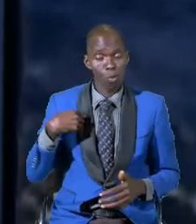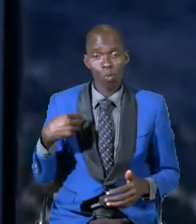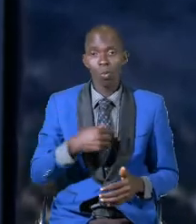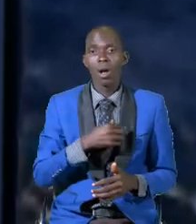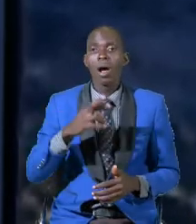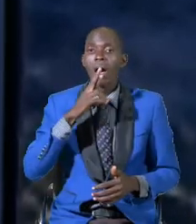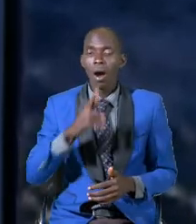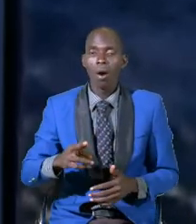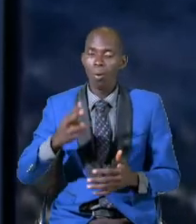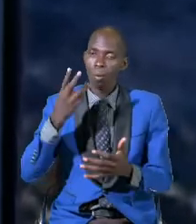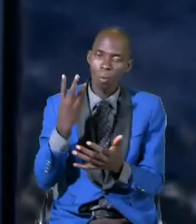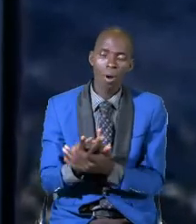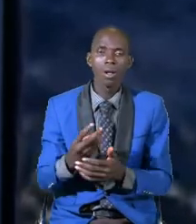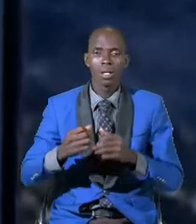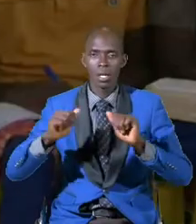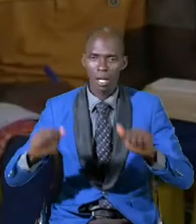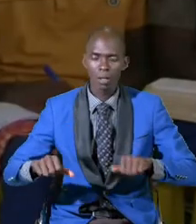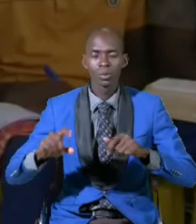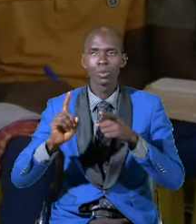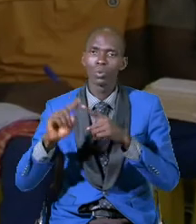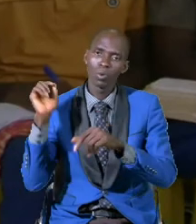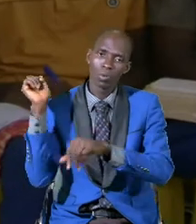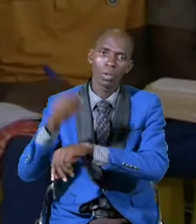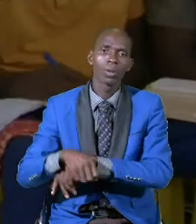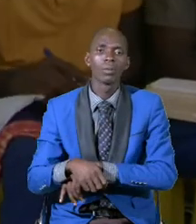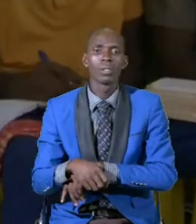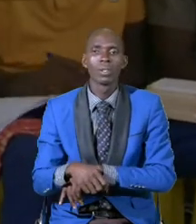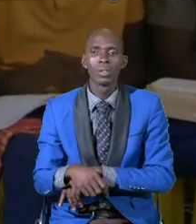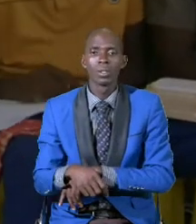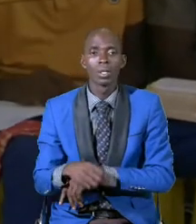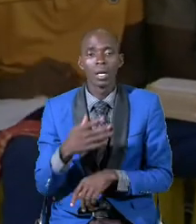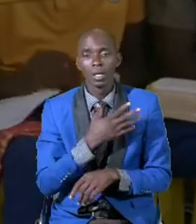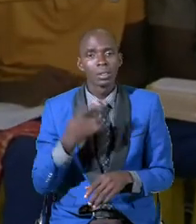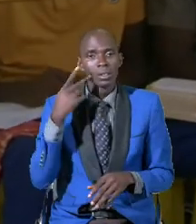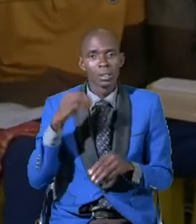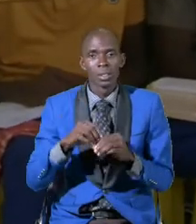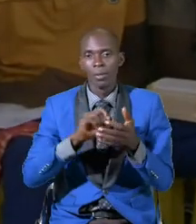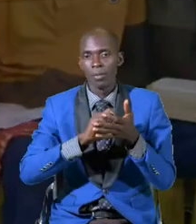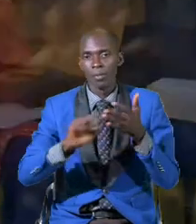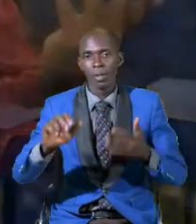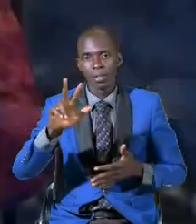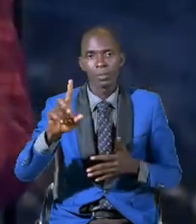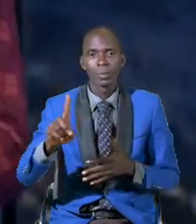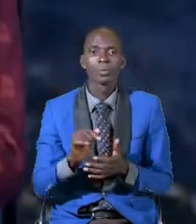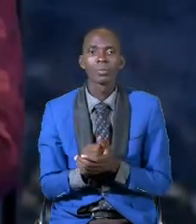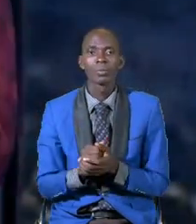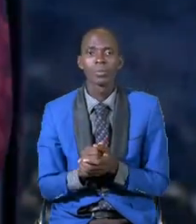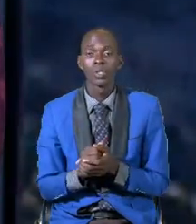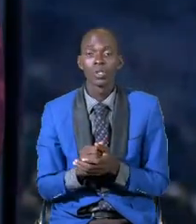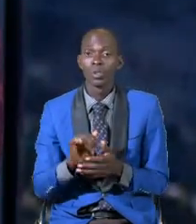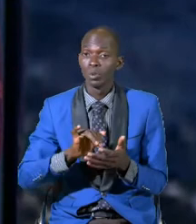cope. I said we can cope. And then look at verse 31. Those who copped